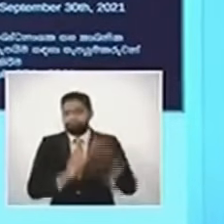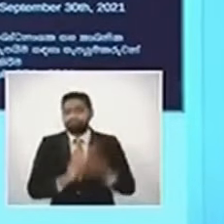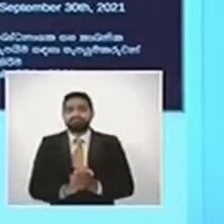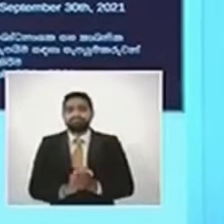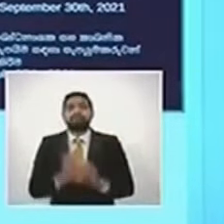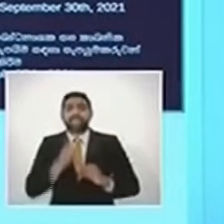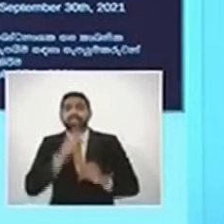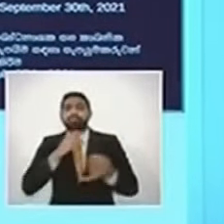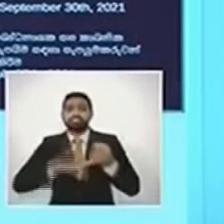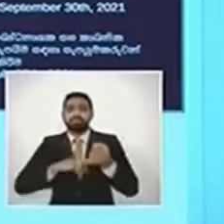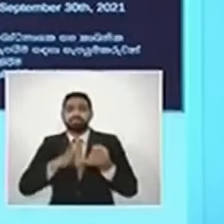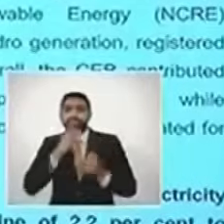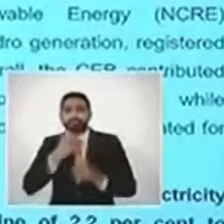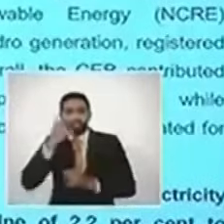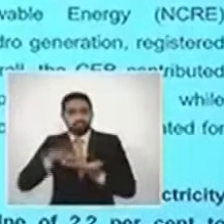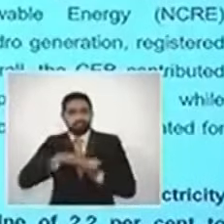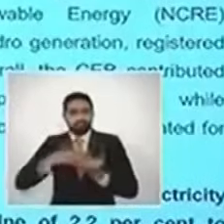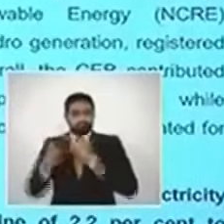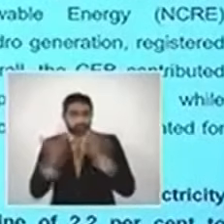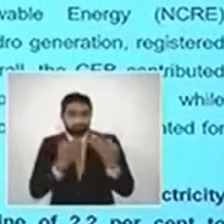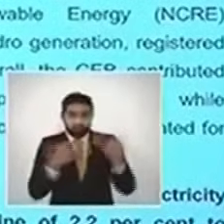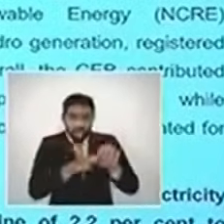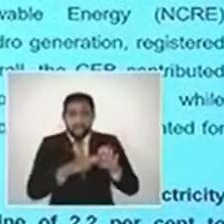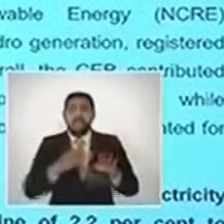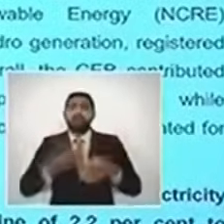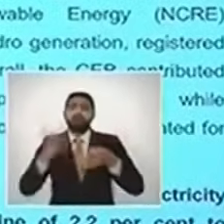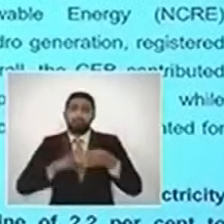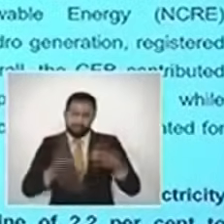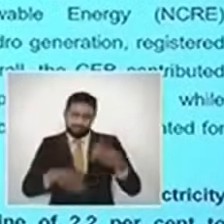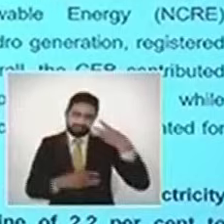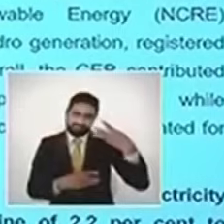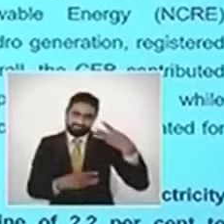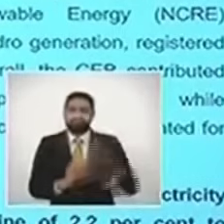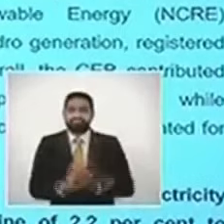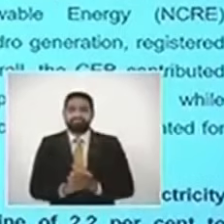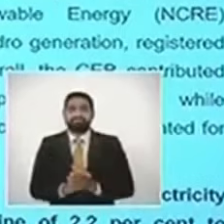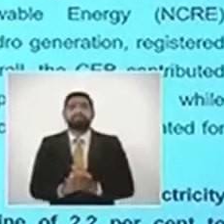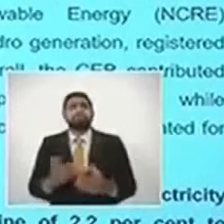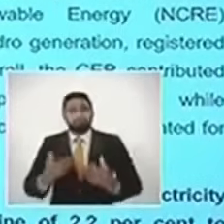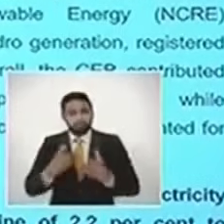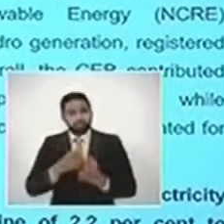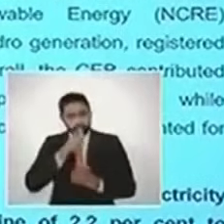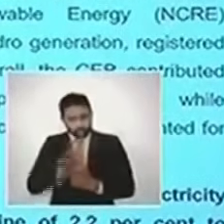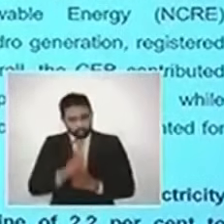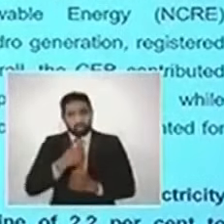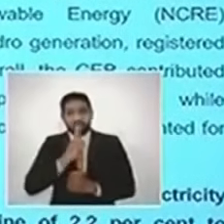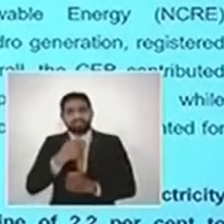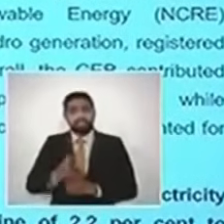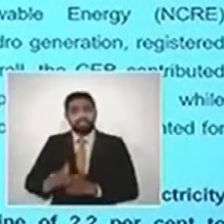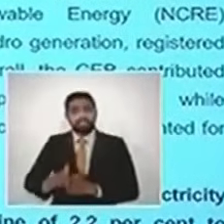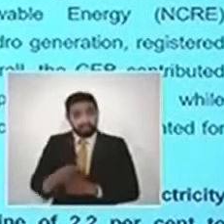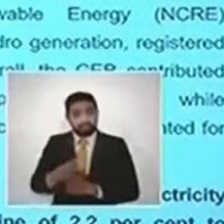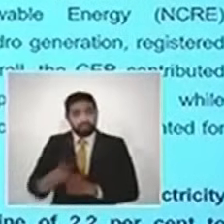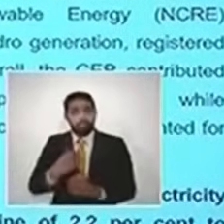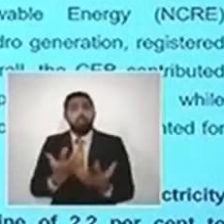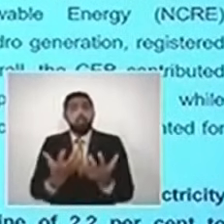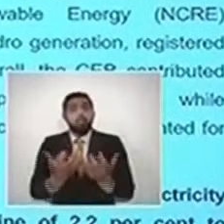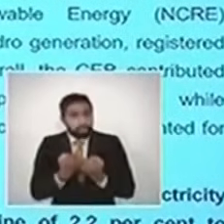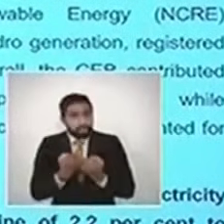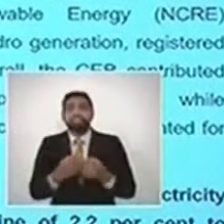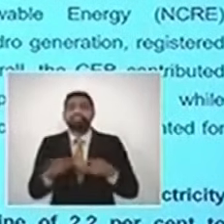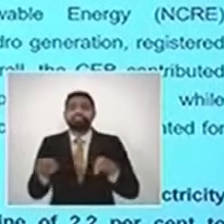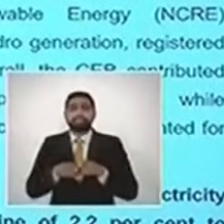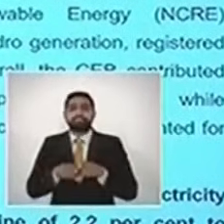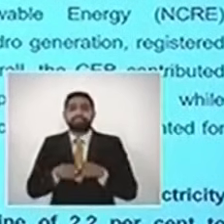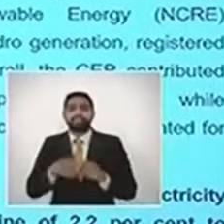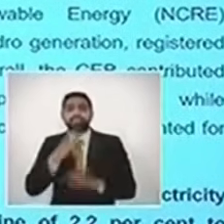oil refinery being shut down. We are having a requirement, a daily requirement, and the requirement is fulfilled 100% on a daily